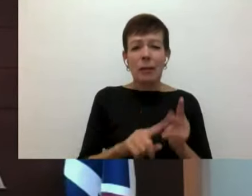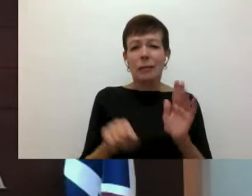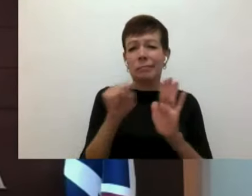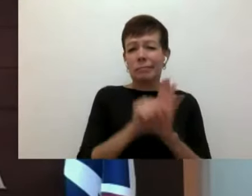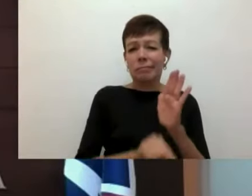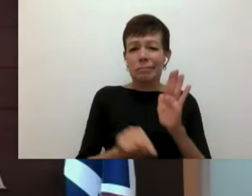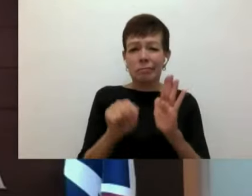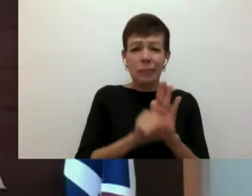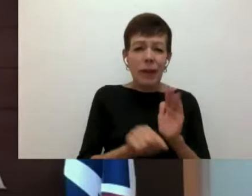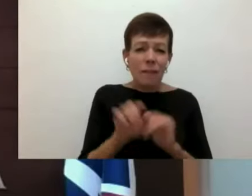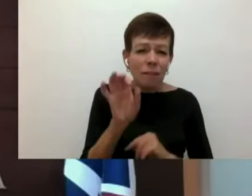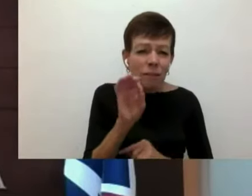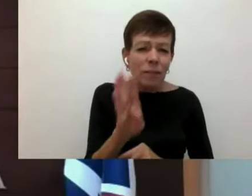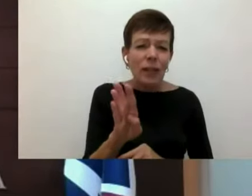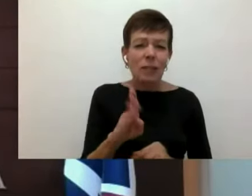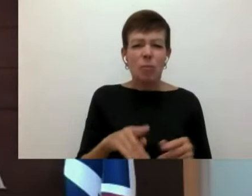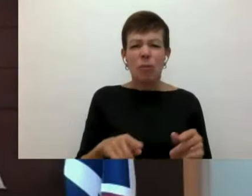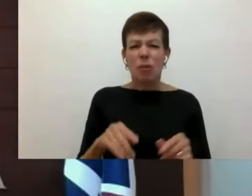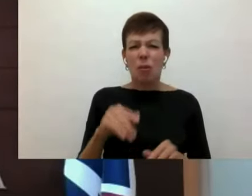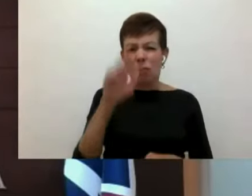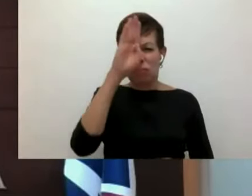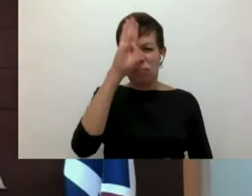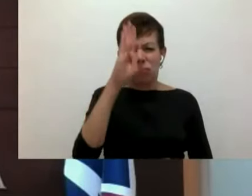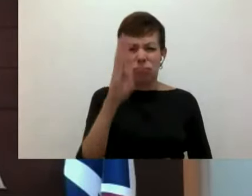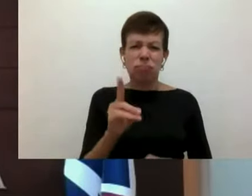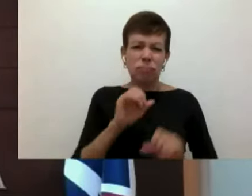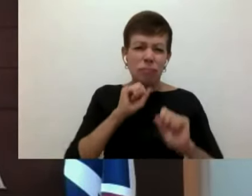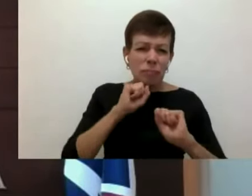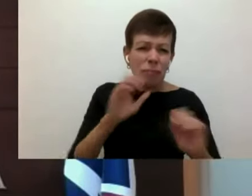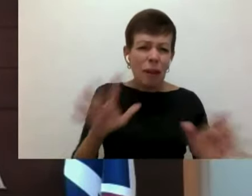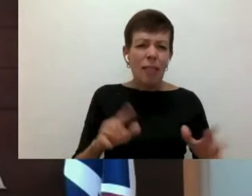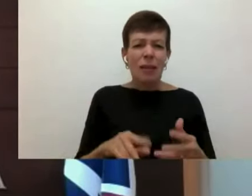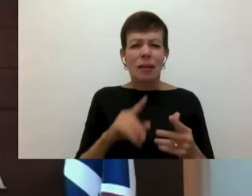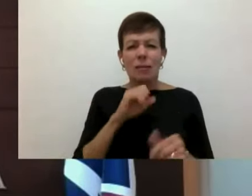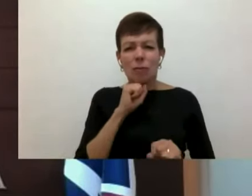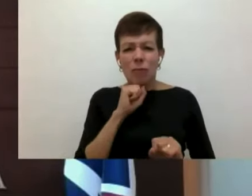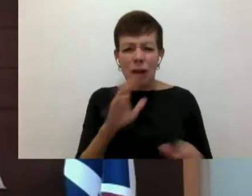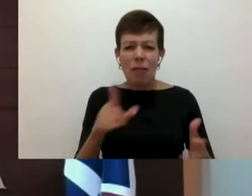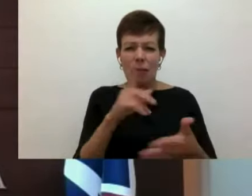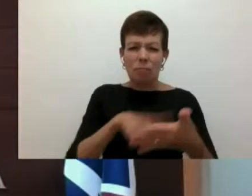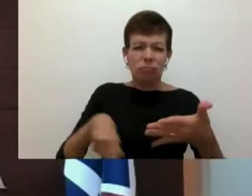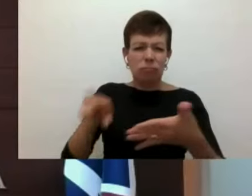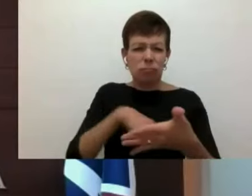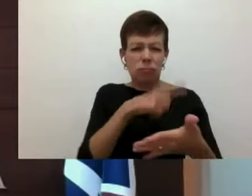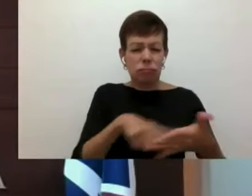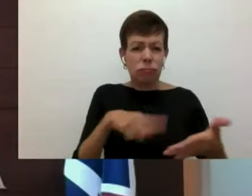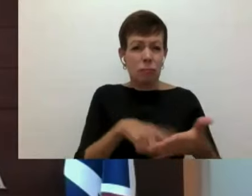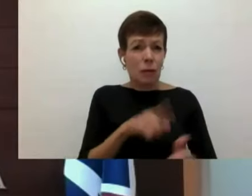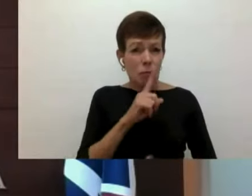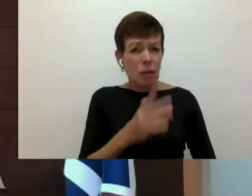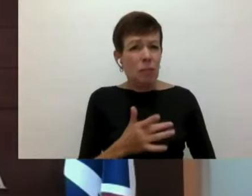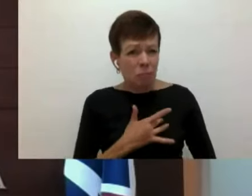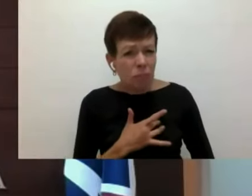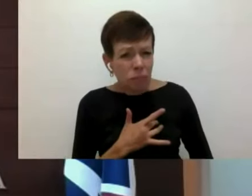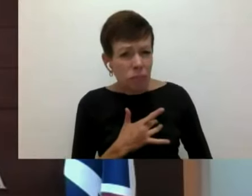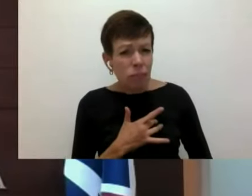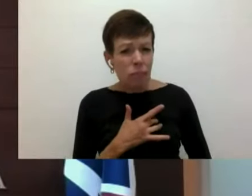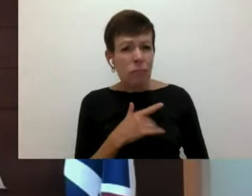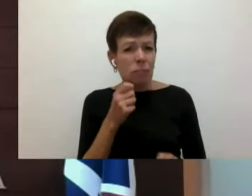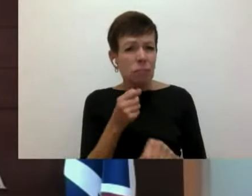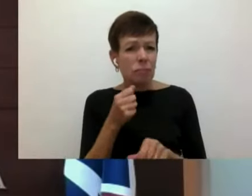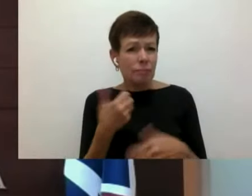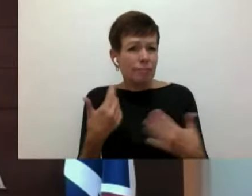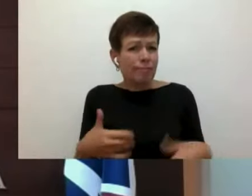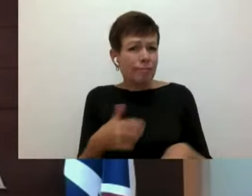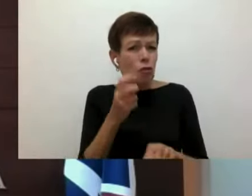that day or what they have been doing for the course of the last 3 months, it has a profound impact on them. And we continue to